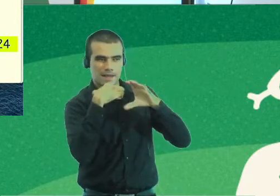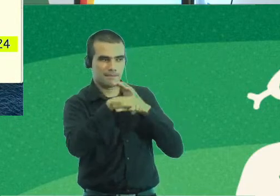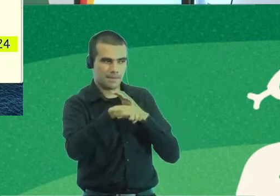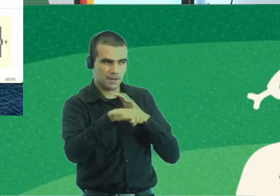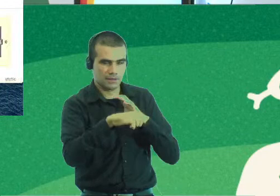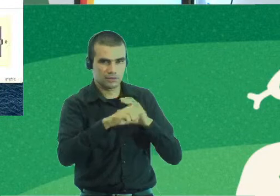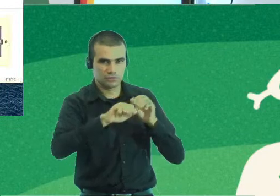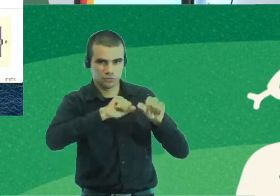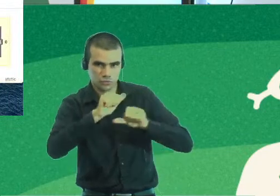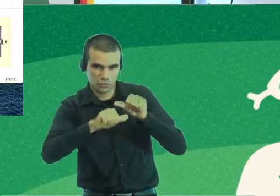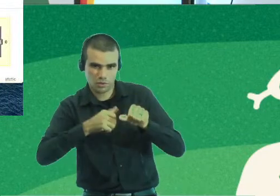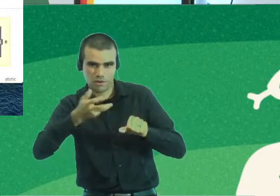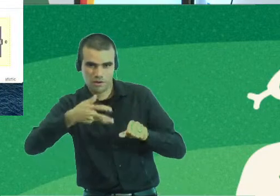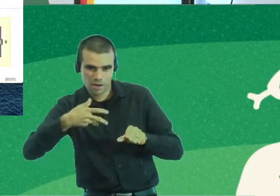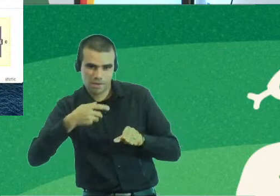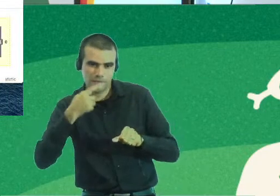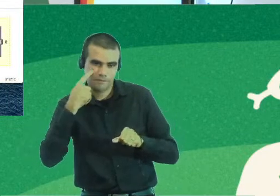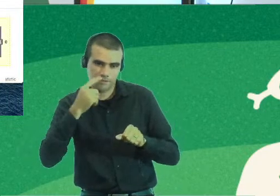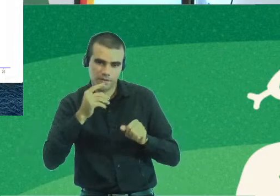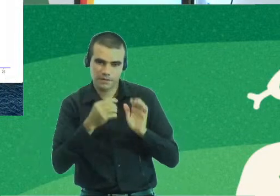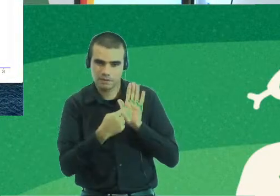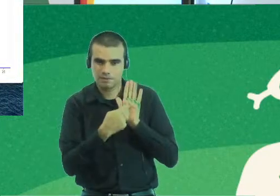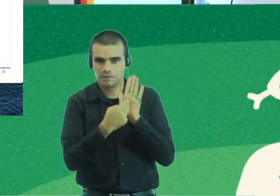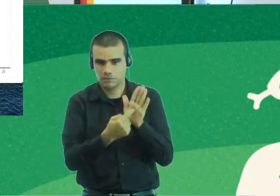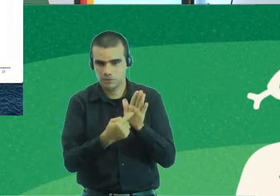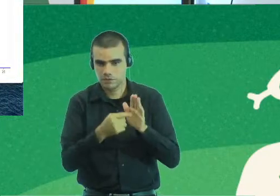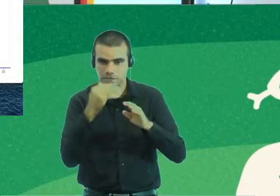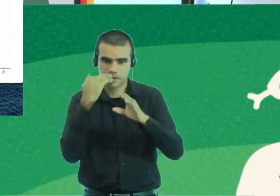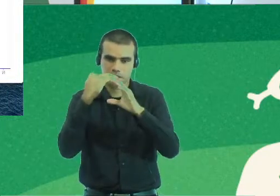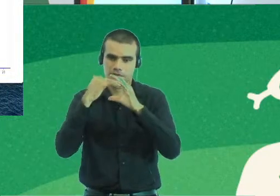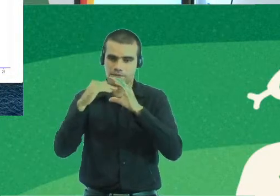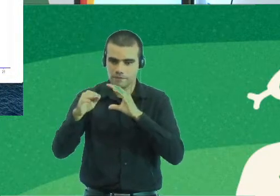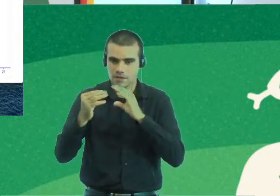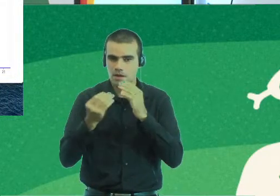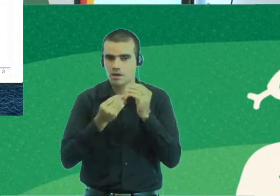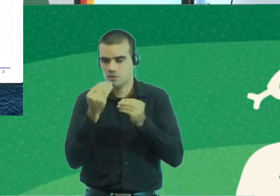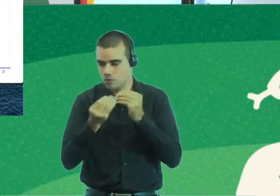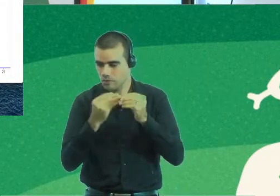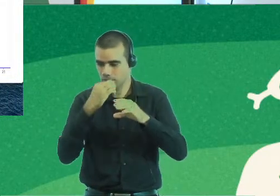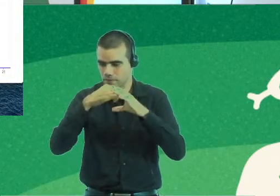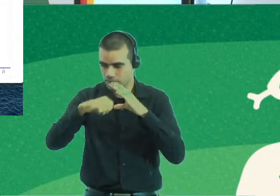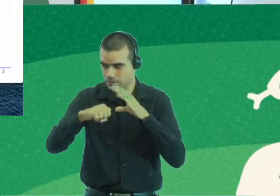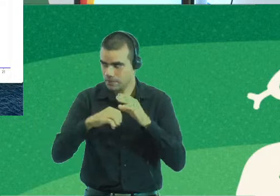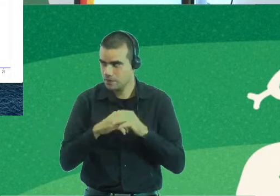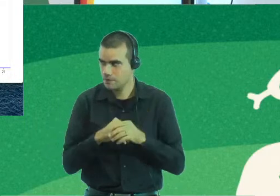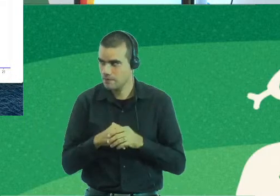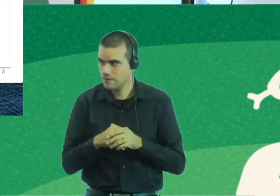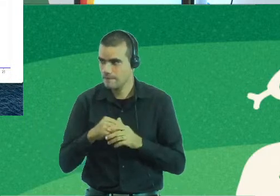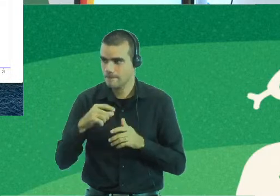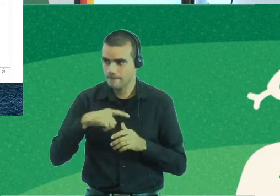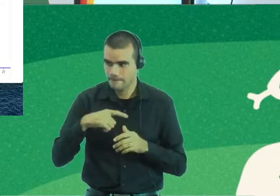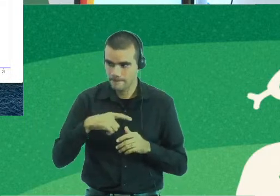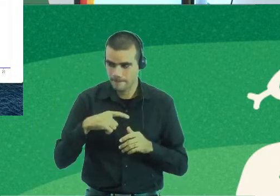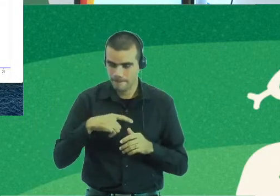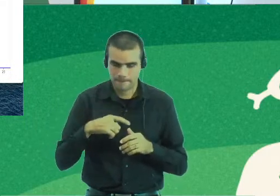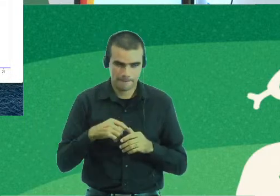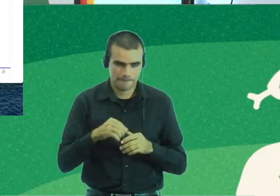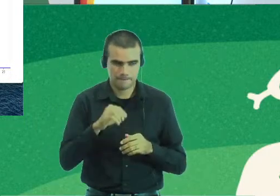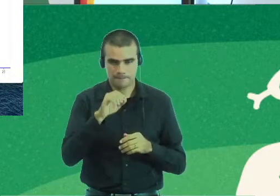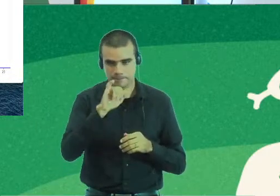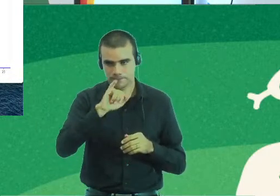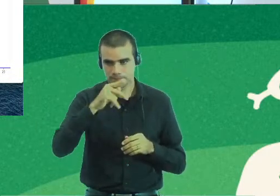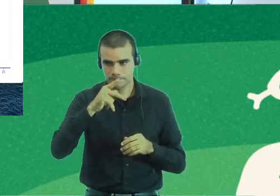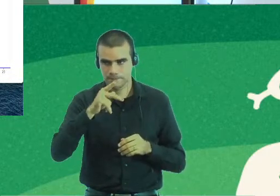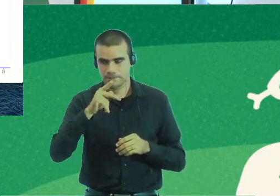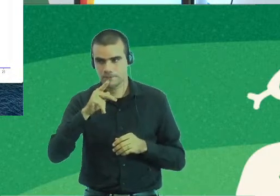an email with the SendGrid API. So like Twilio has an API called SendGrid, which you can use to send and receive emails and do a lot of stuff